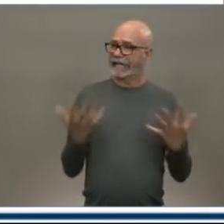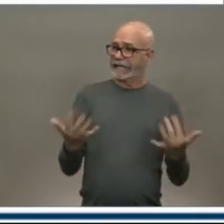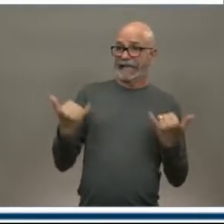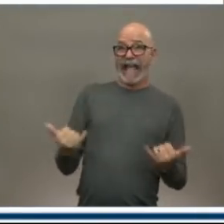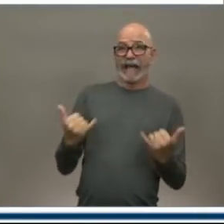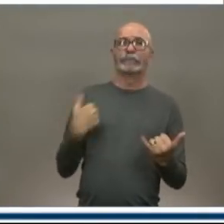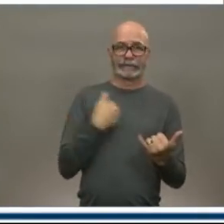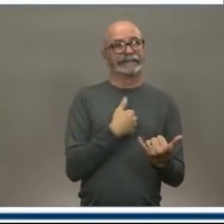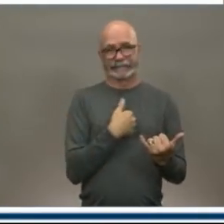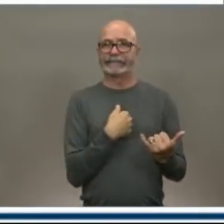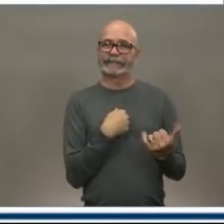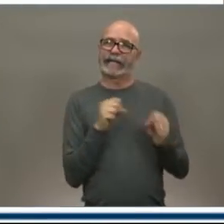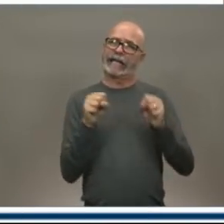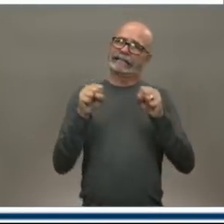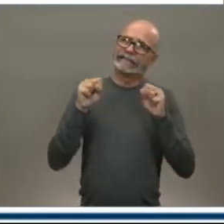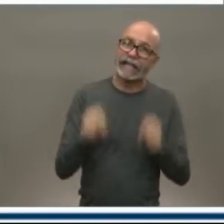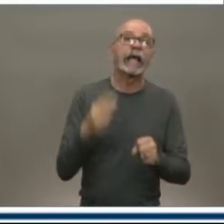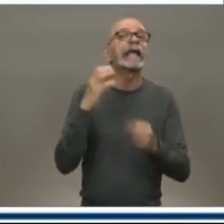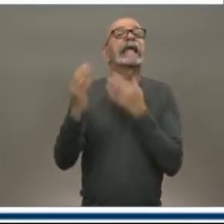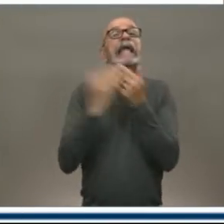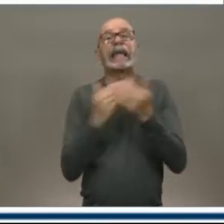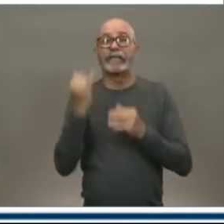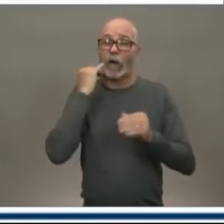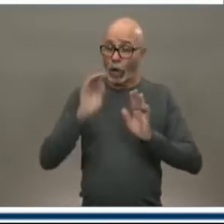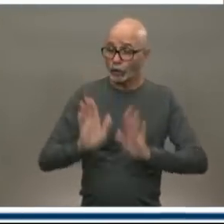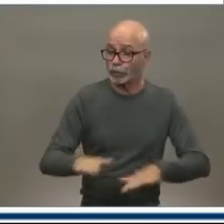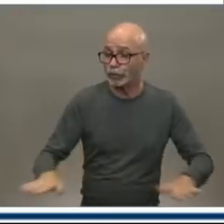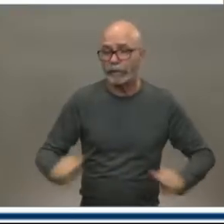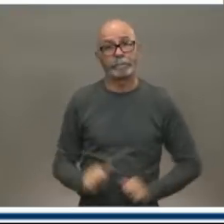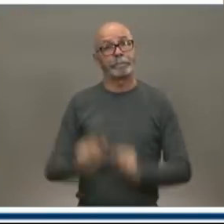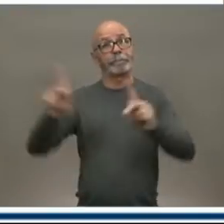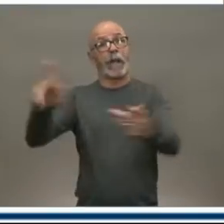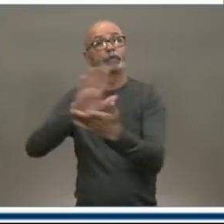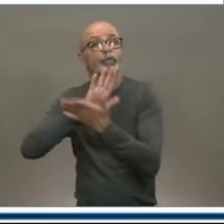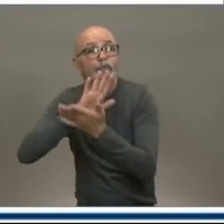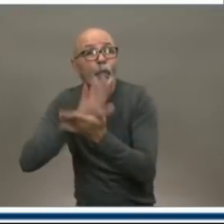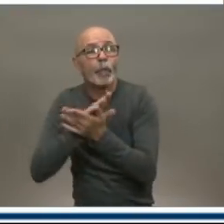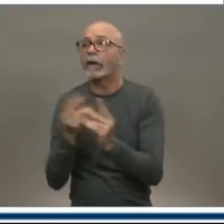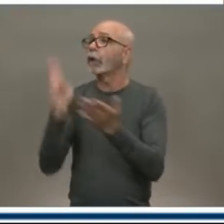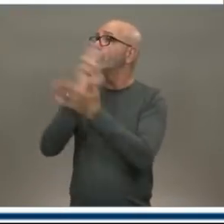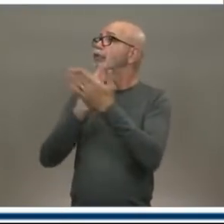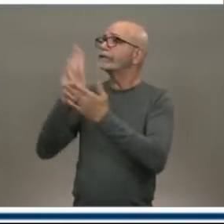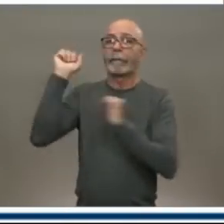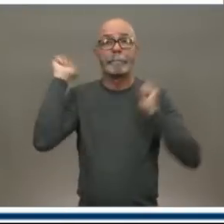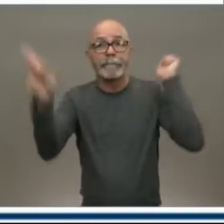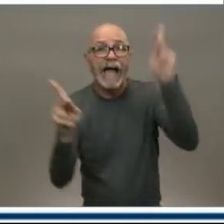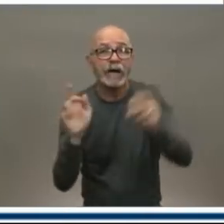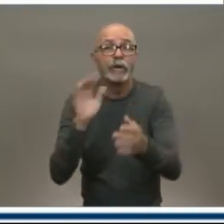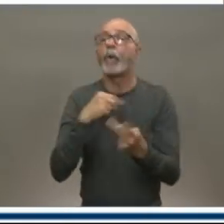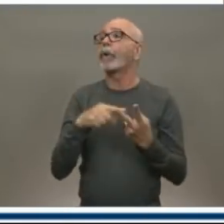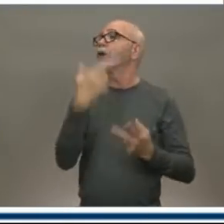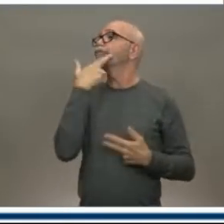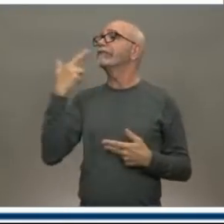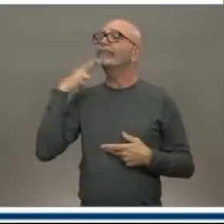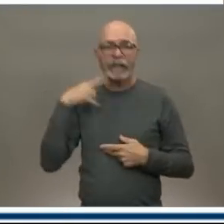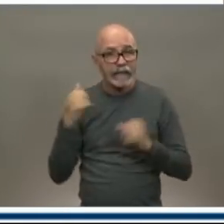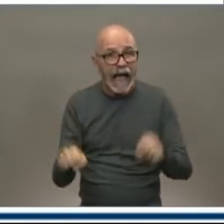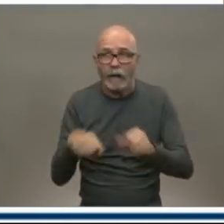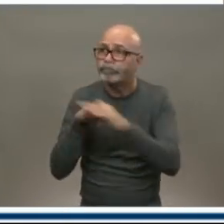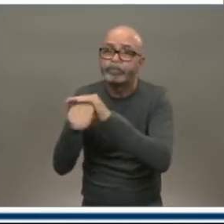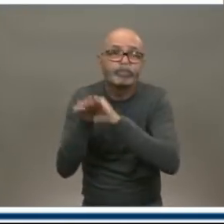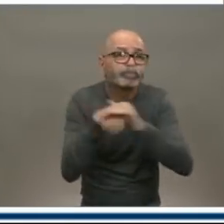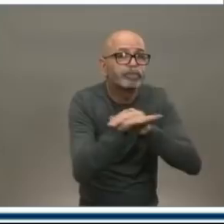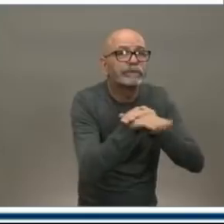young adults in school or university. We can enjoy a meal at a restaurant, visit a local market, see